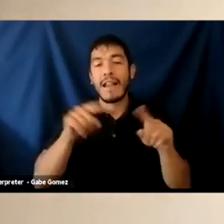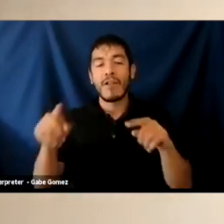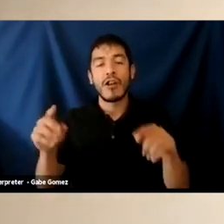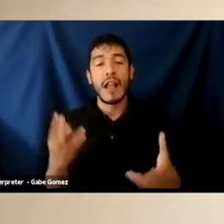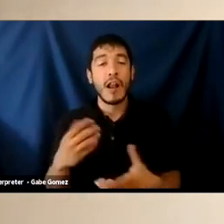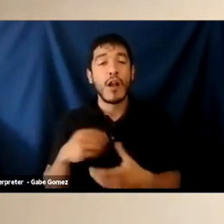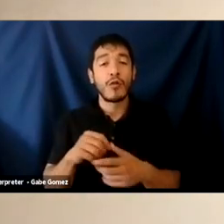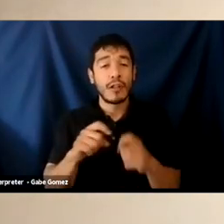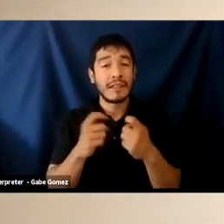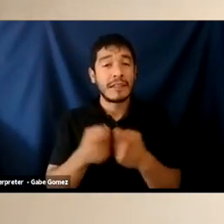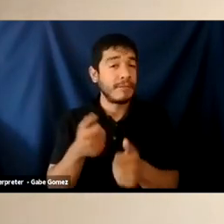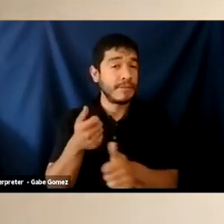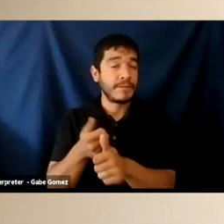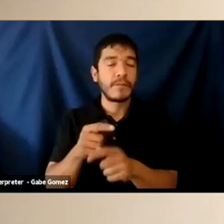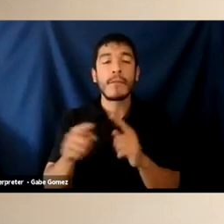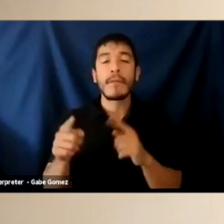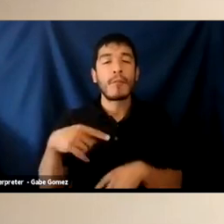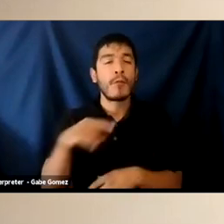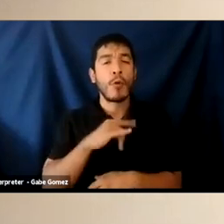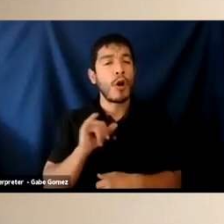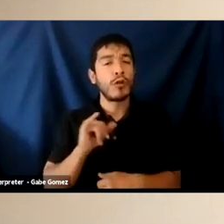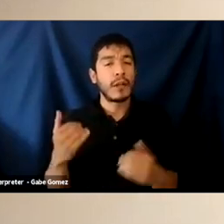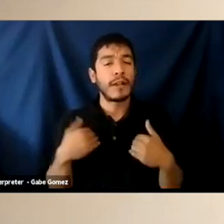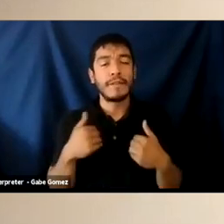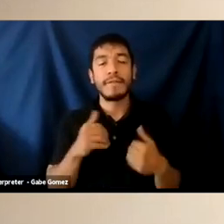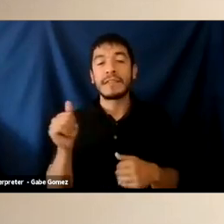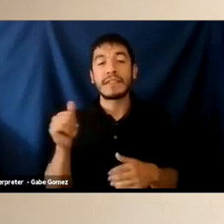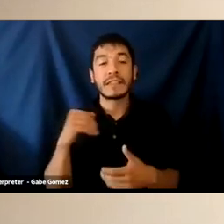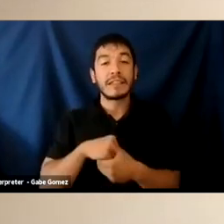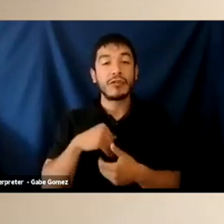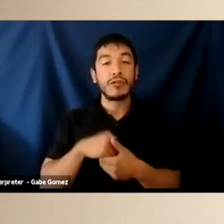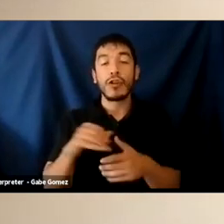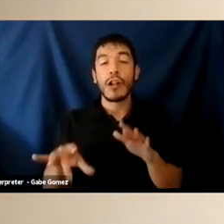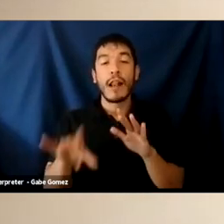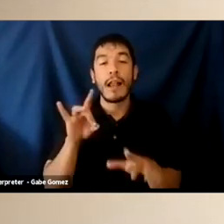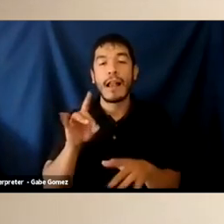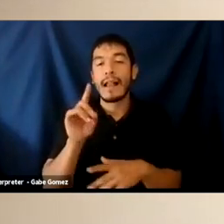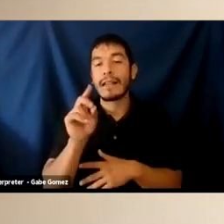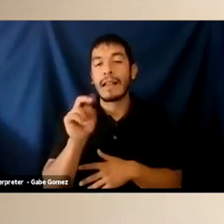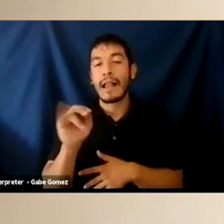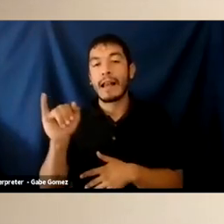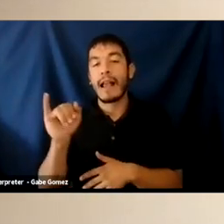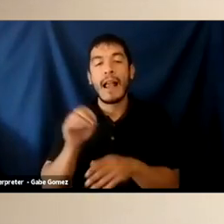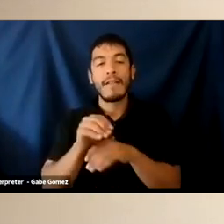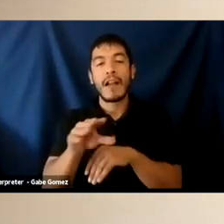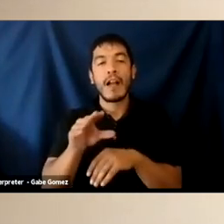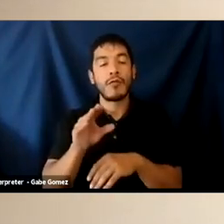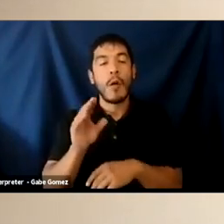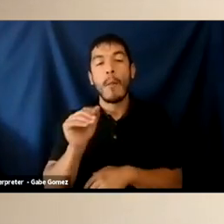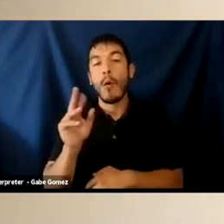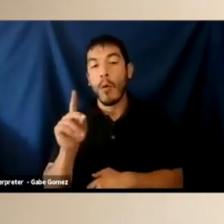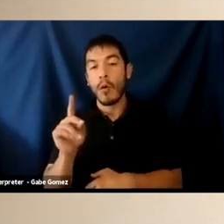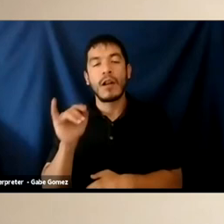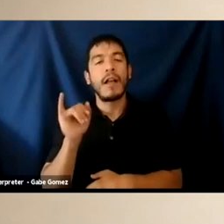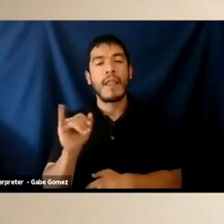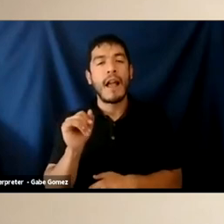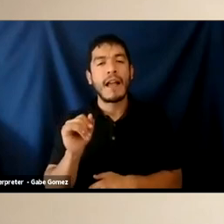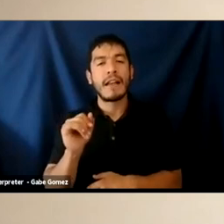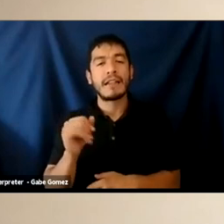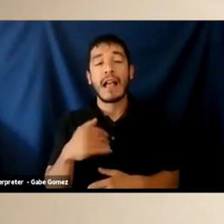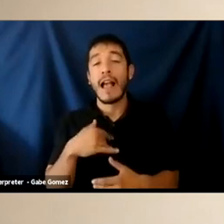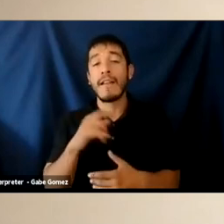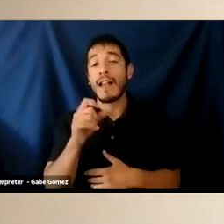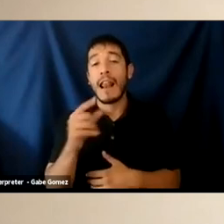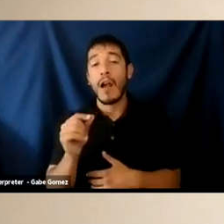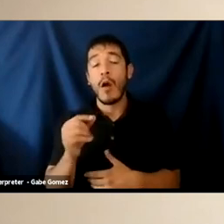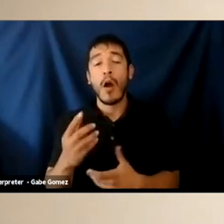team. But we also have an internally elected D&I advisory board, which is composed of LEGO colleagues